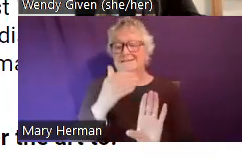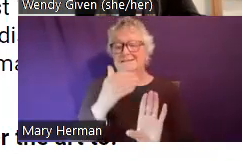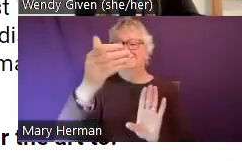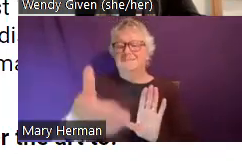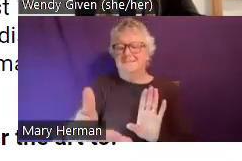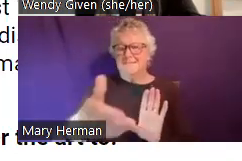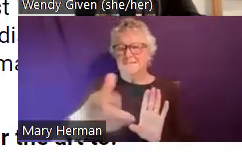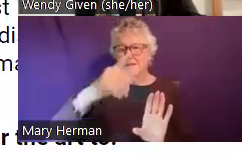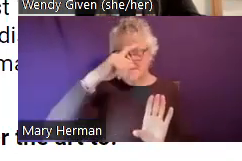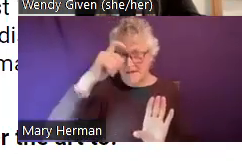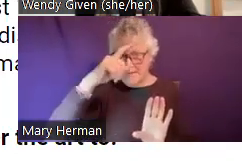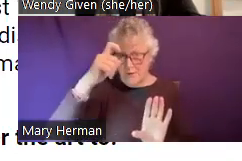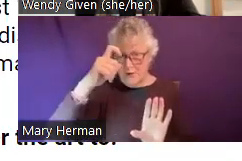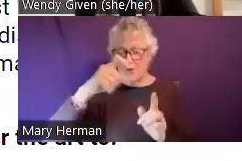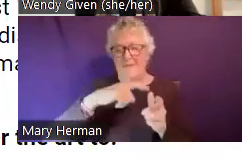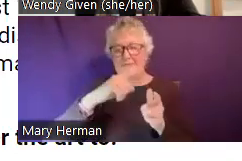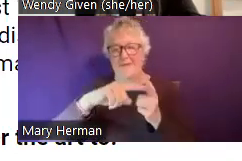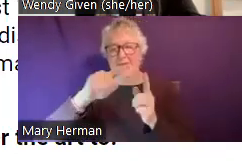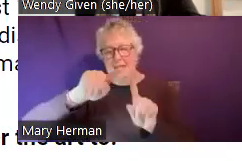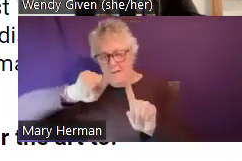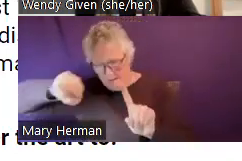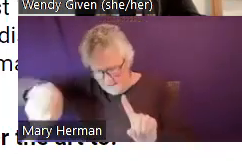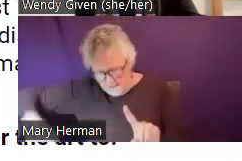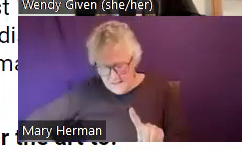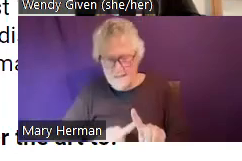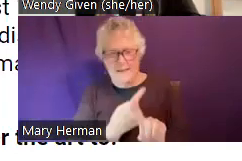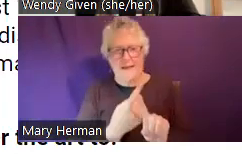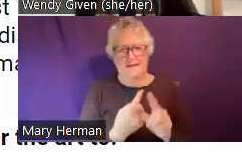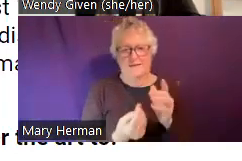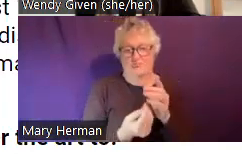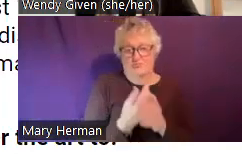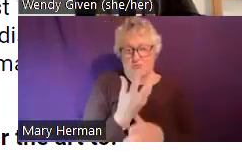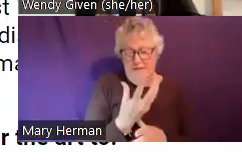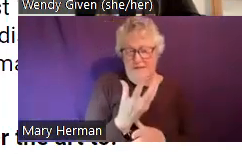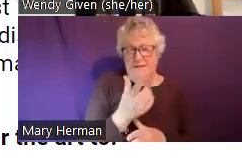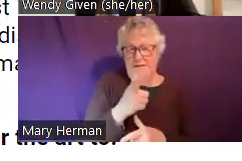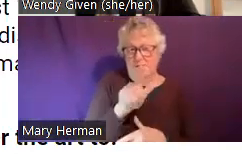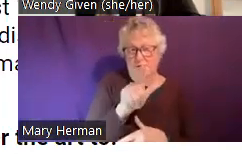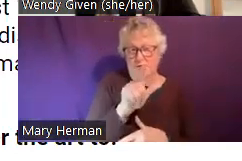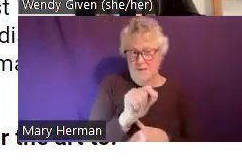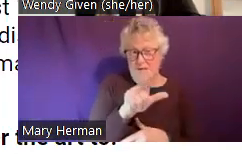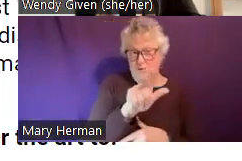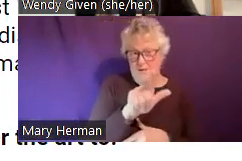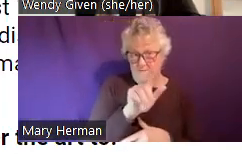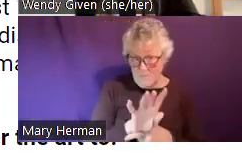the spring of the following year, 2024.